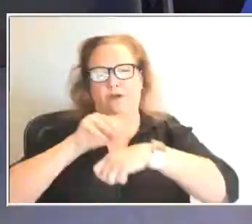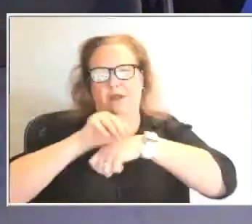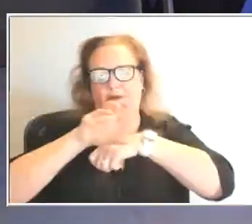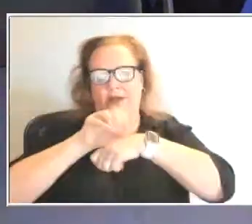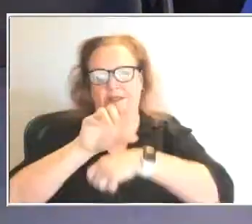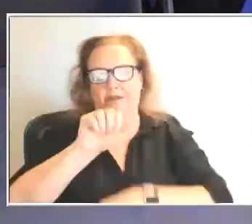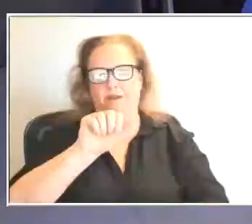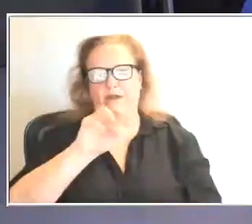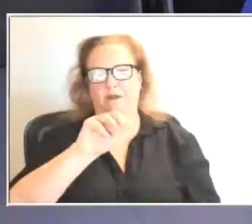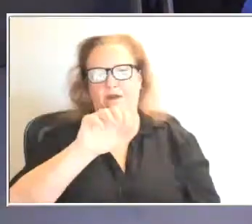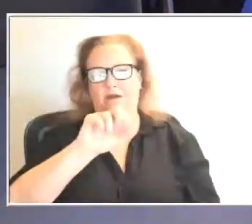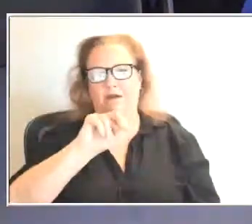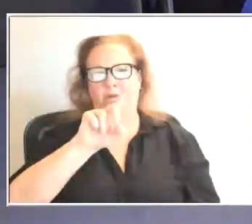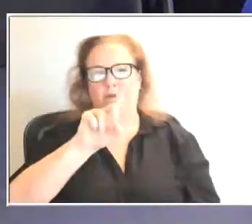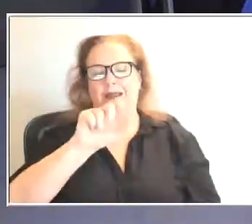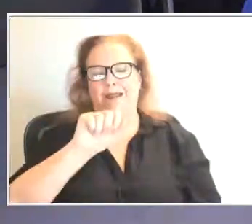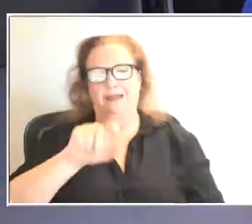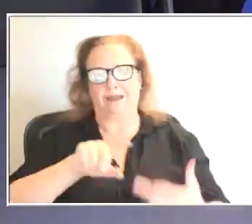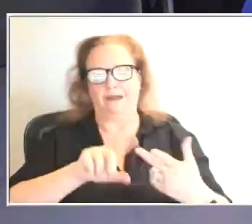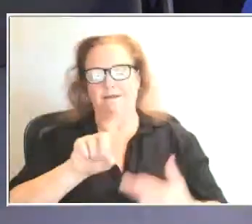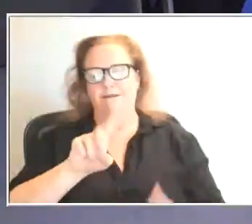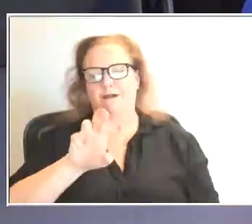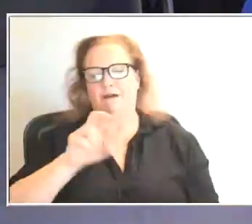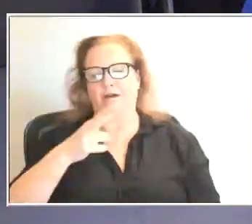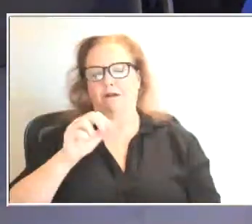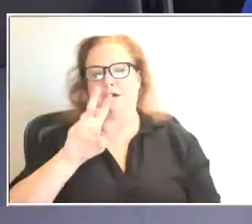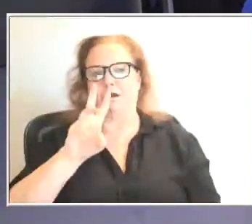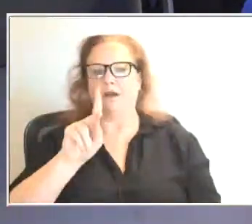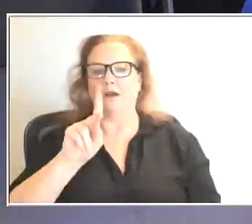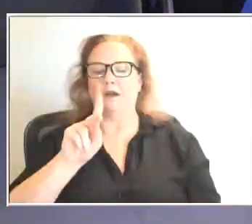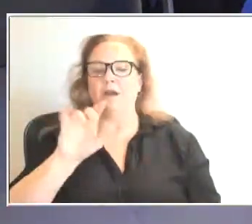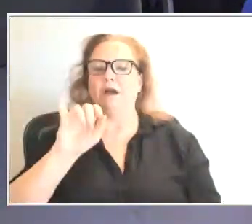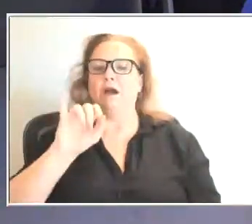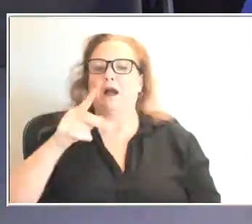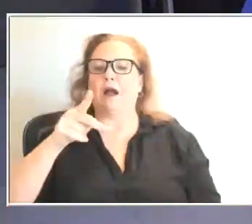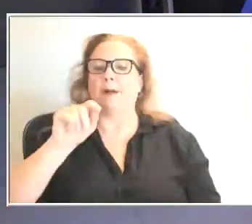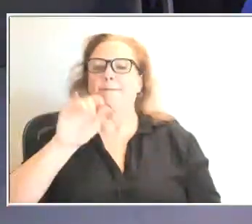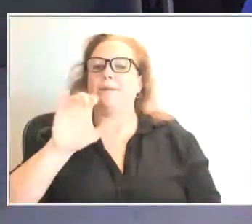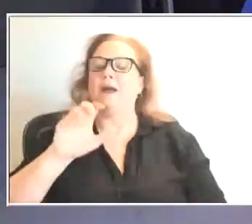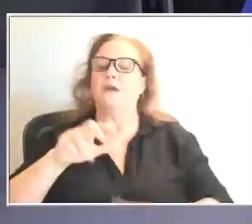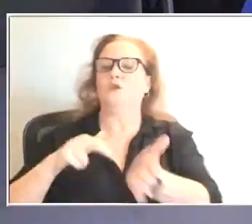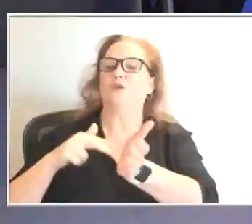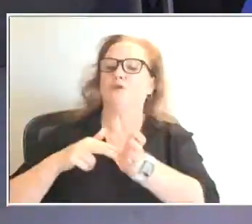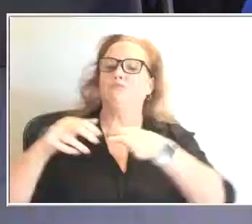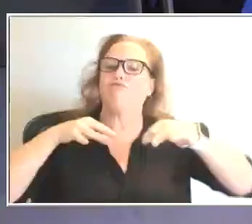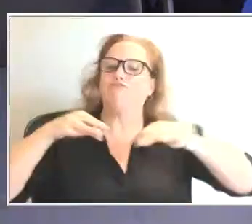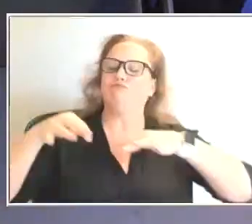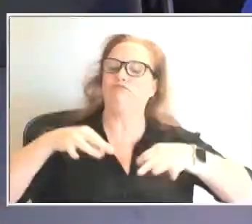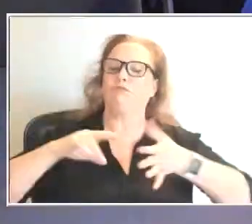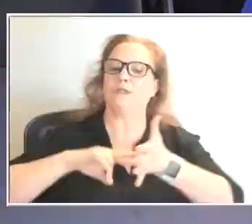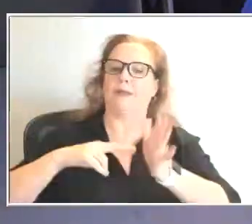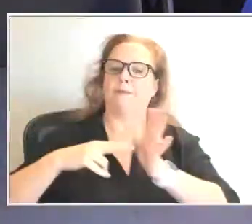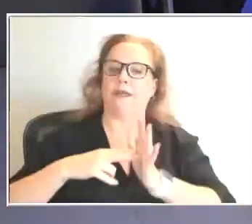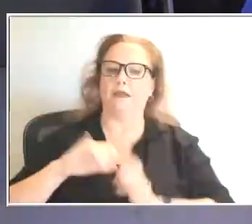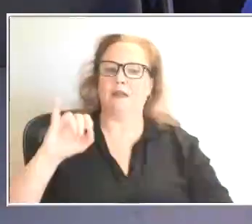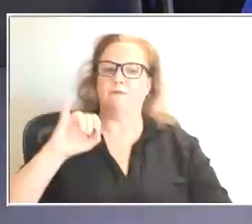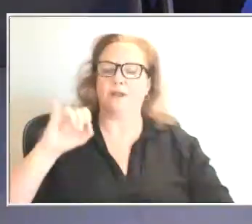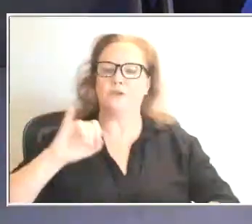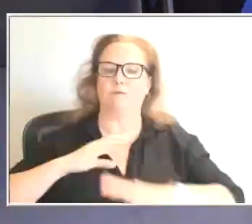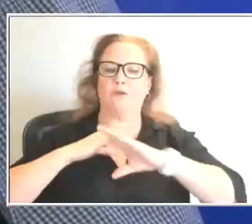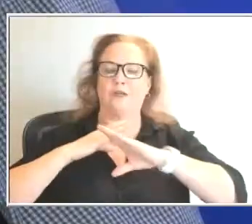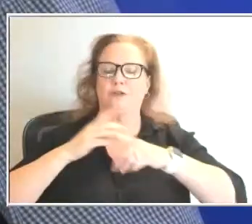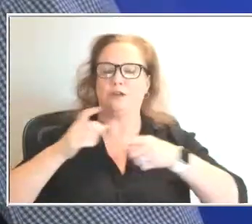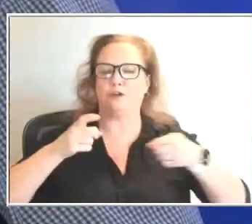and of course Doc Hawk. Help explain what an IPAC nurse does, though. Tell us what we mean by when we say infection prevention and control. Yeah,